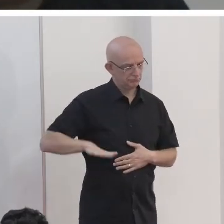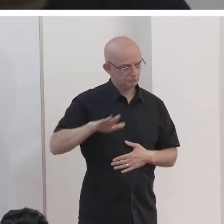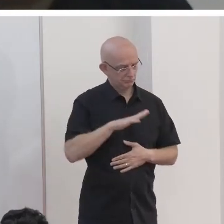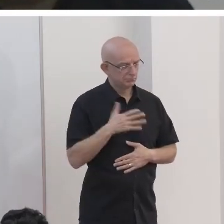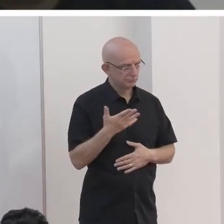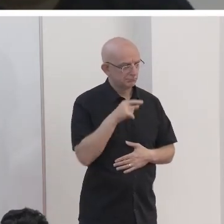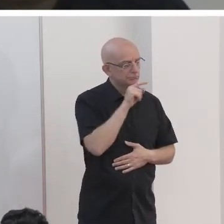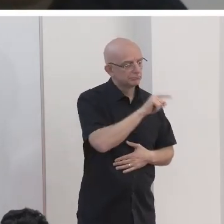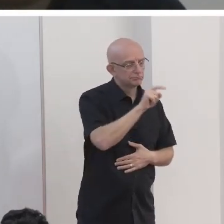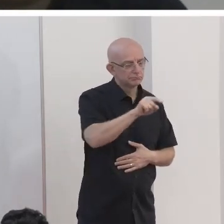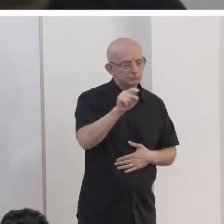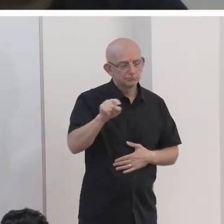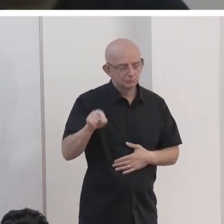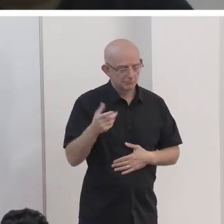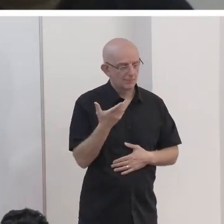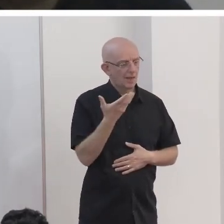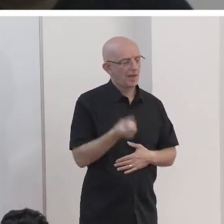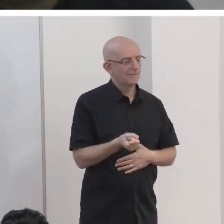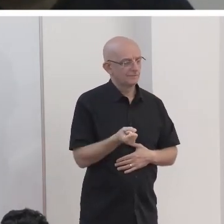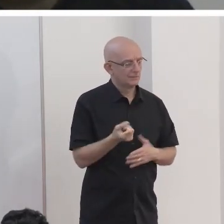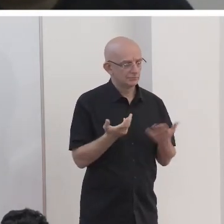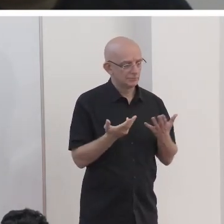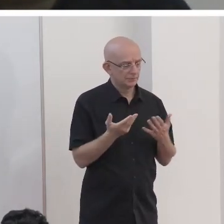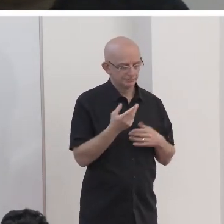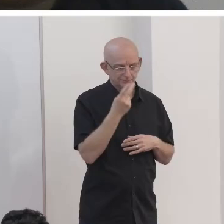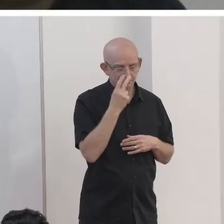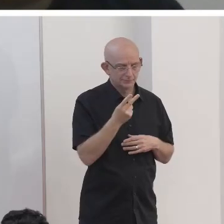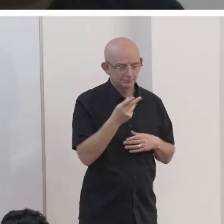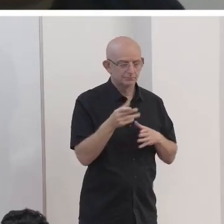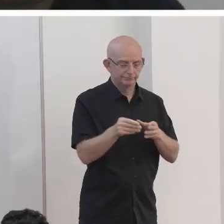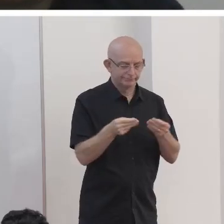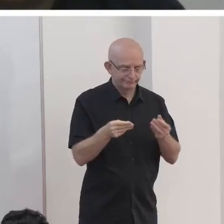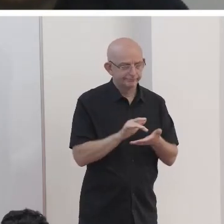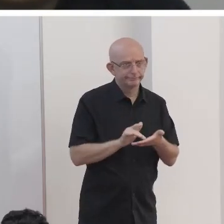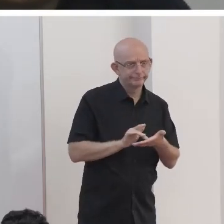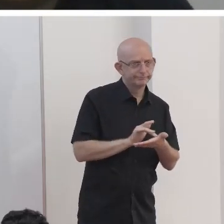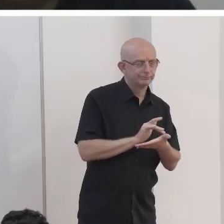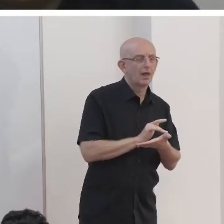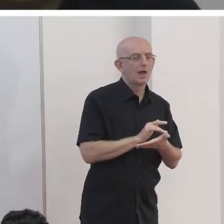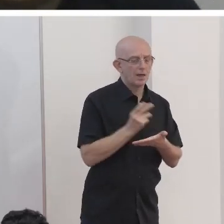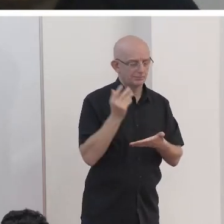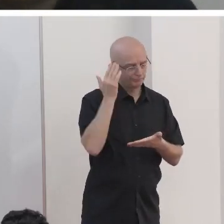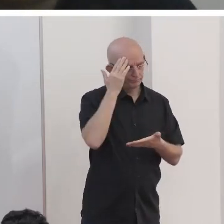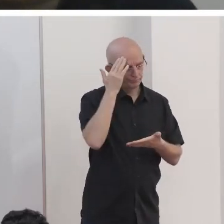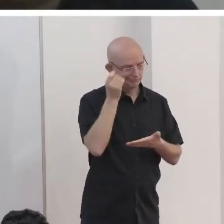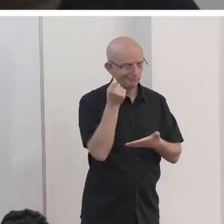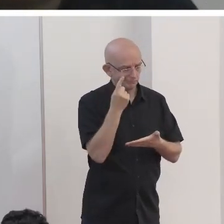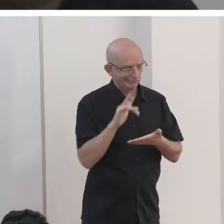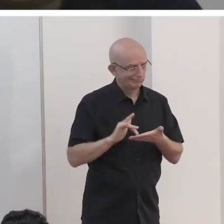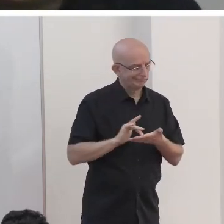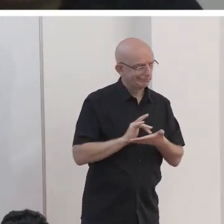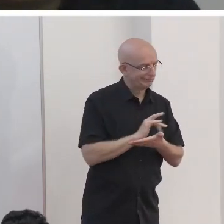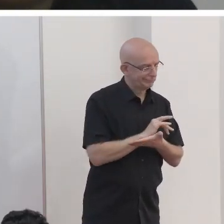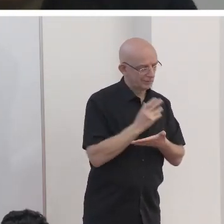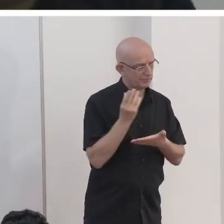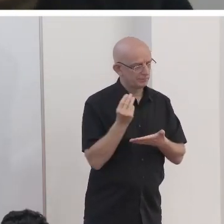strict on ATM, and even though such kind of facilities are